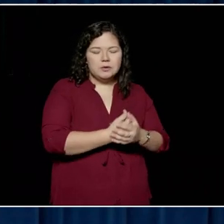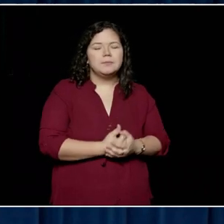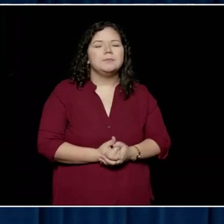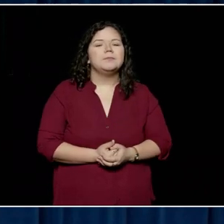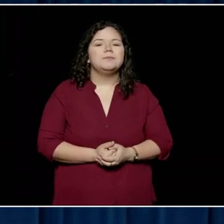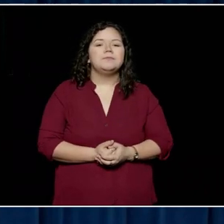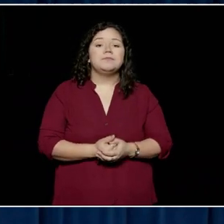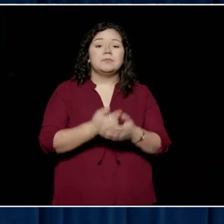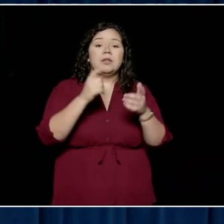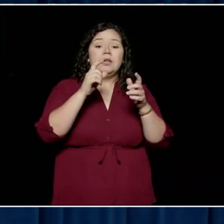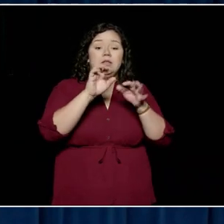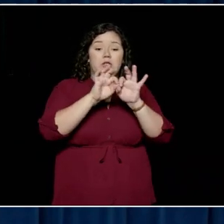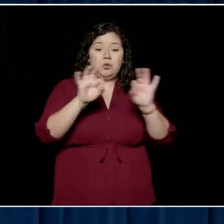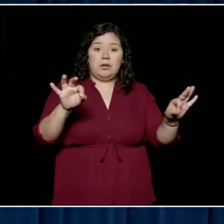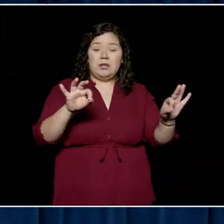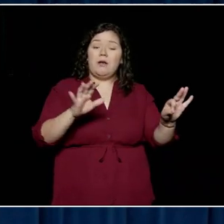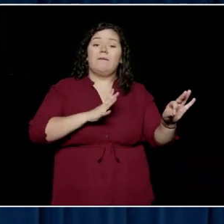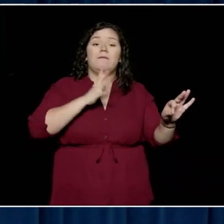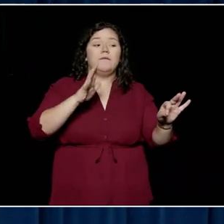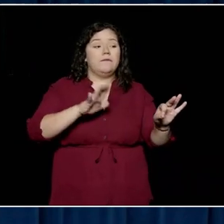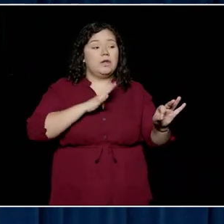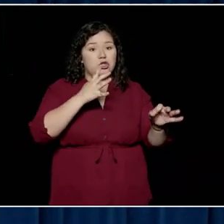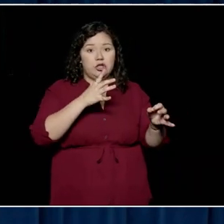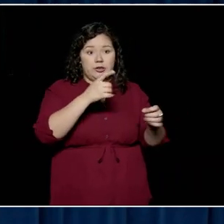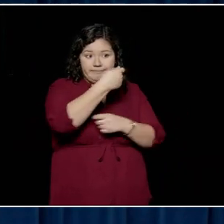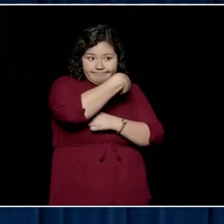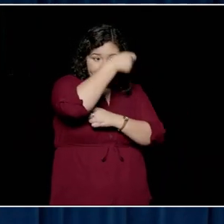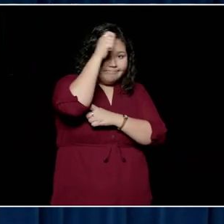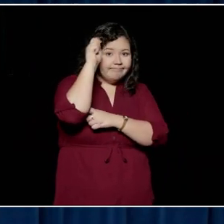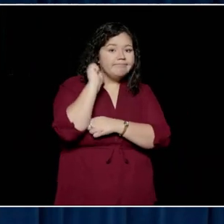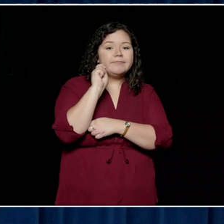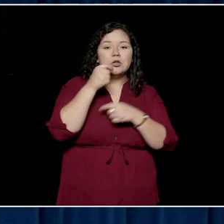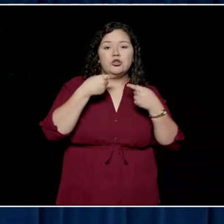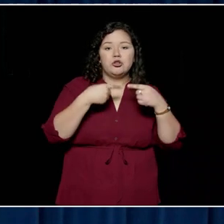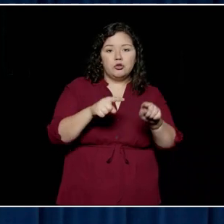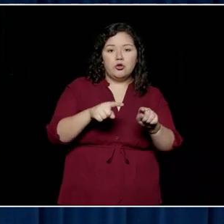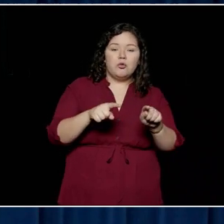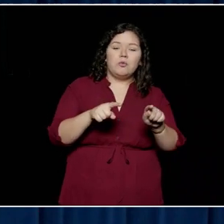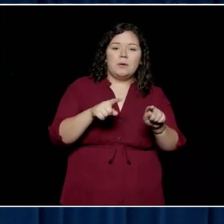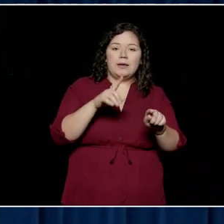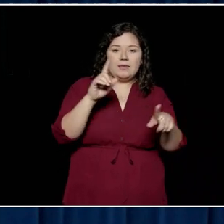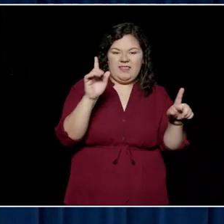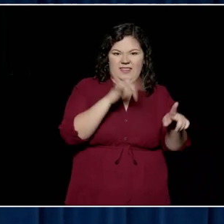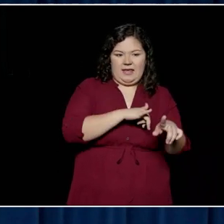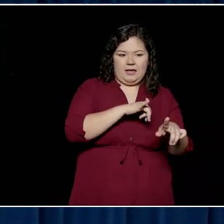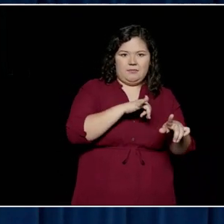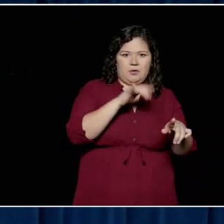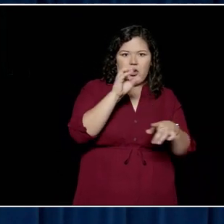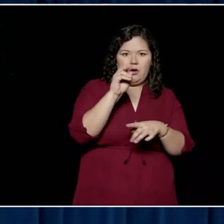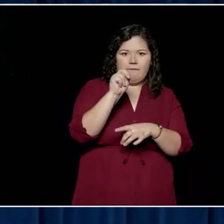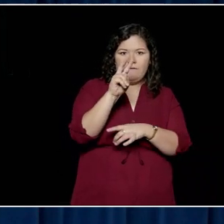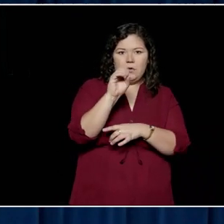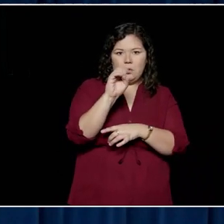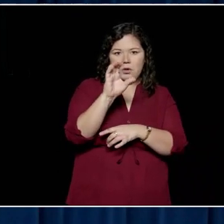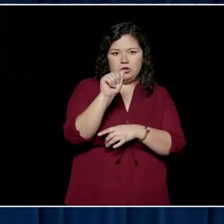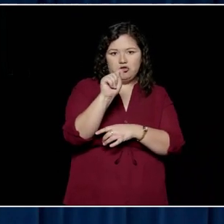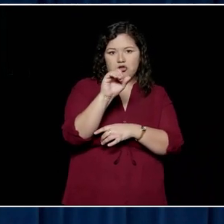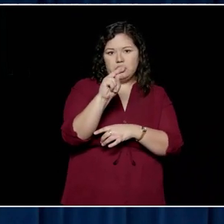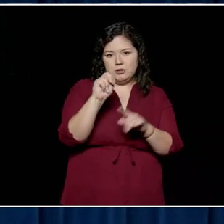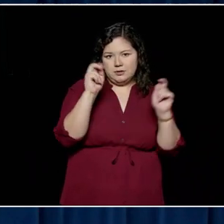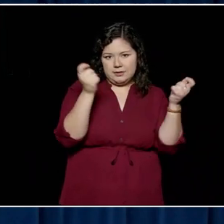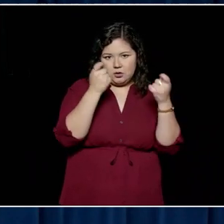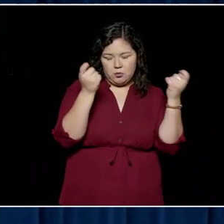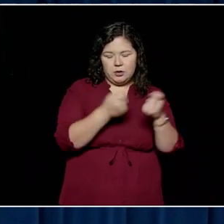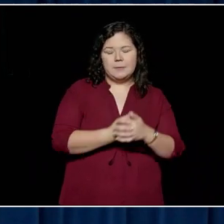has set for them. Degrees were officially conferred during a meeting of the convocation. And for those graduates